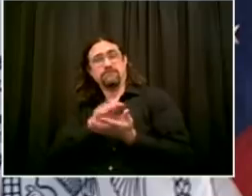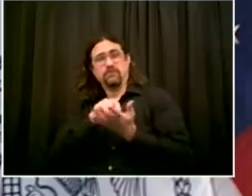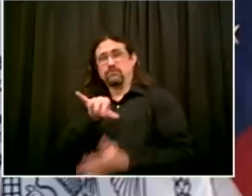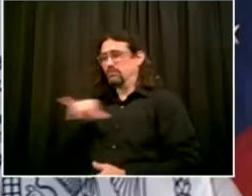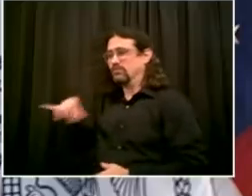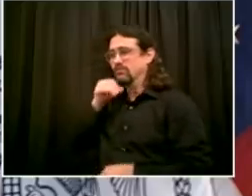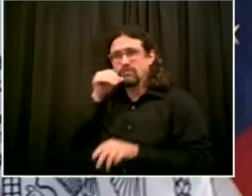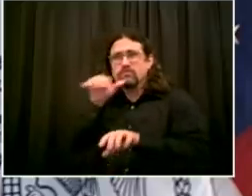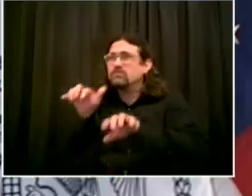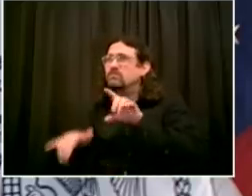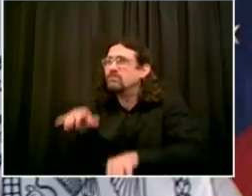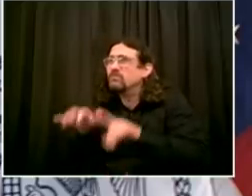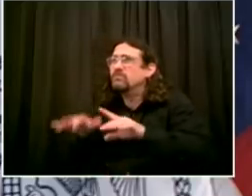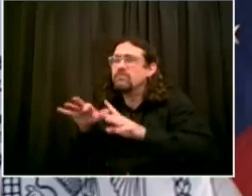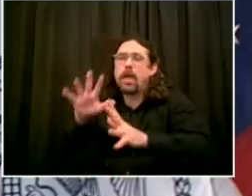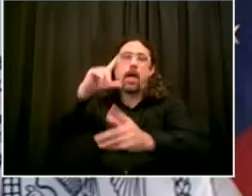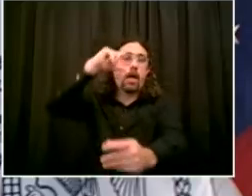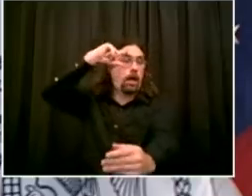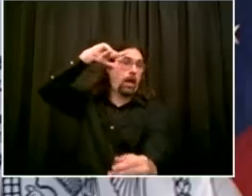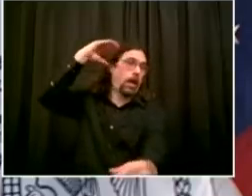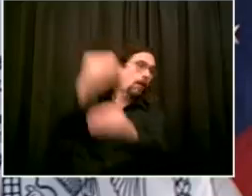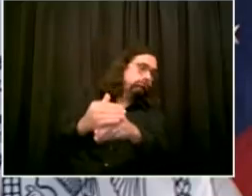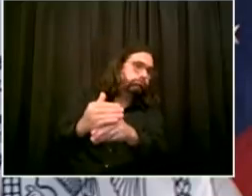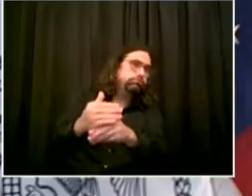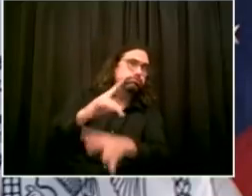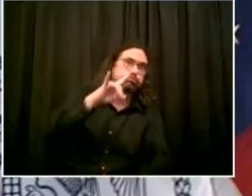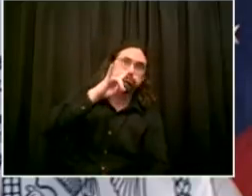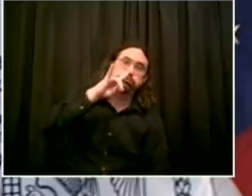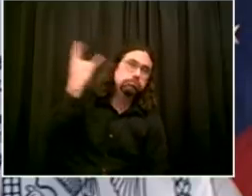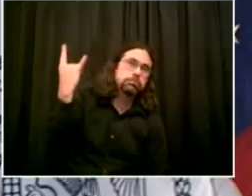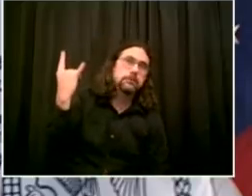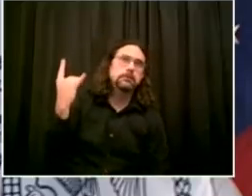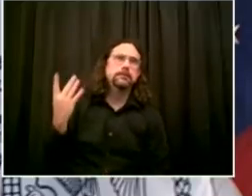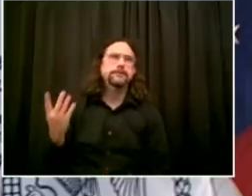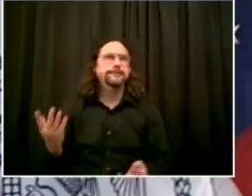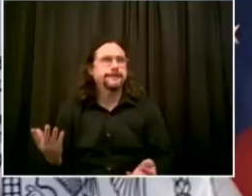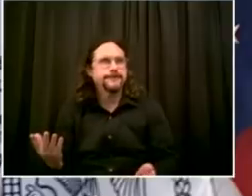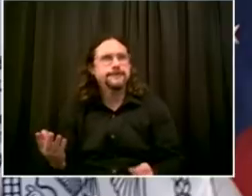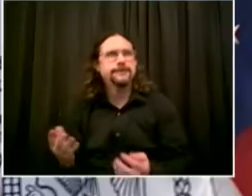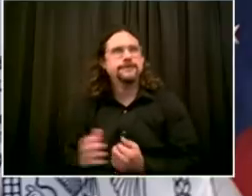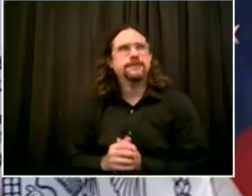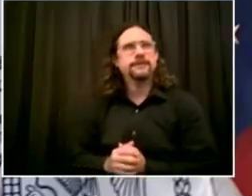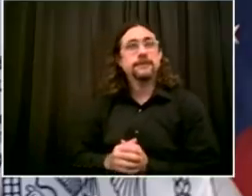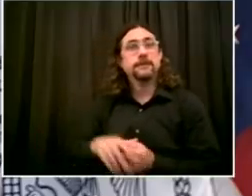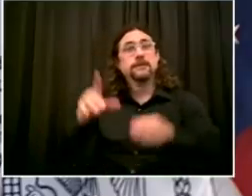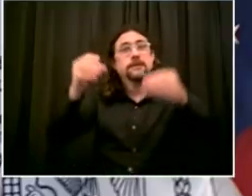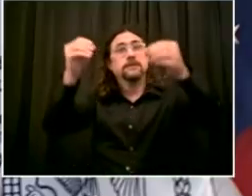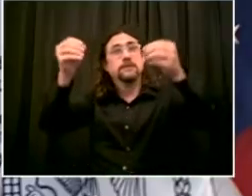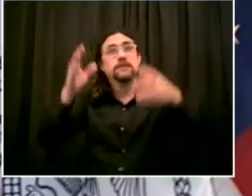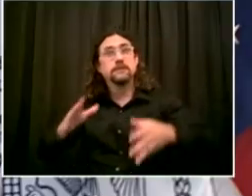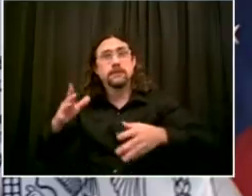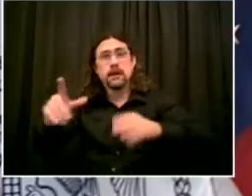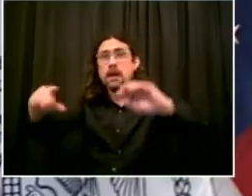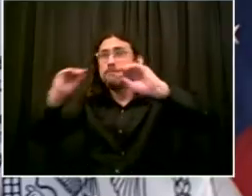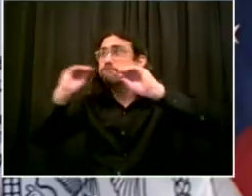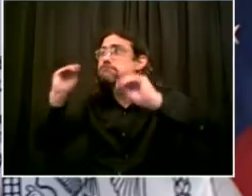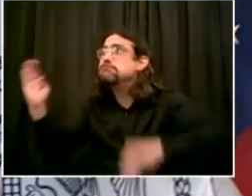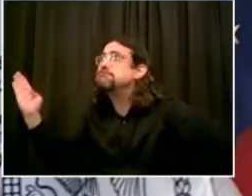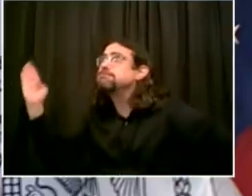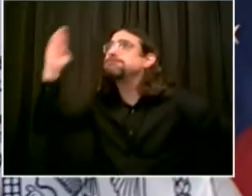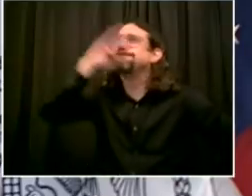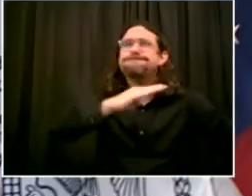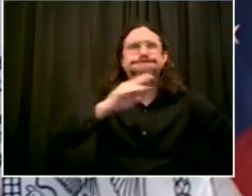school has gone and if there are any takeaways for the fall semester. Thank you. Yeah, thank you, Sean. I haven't gotten a particularly